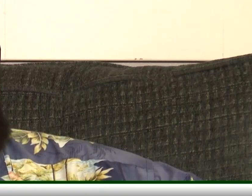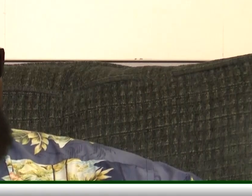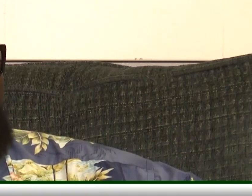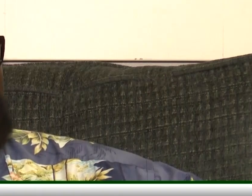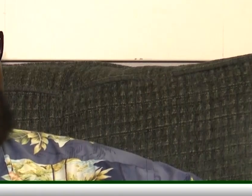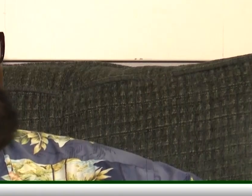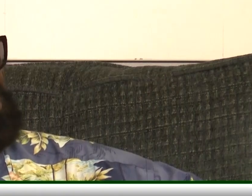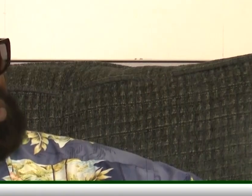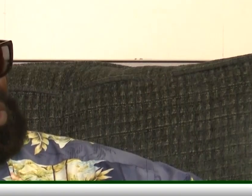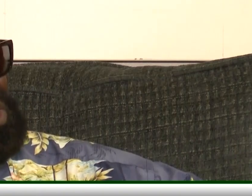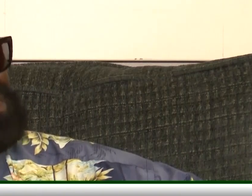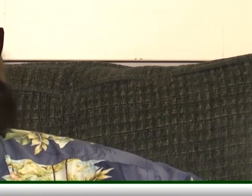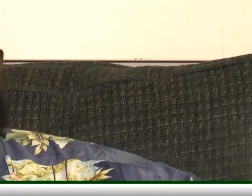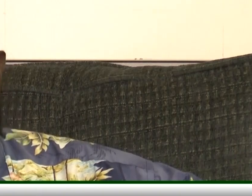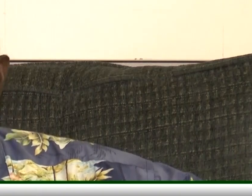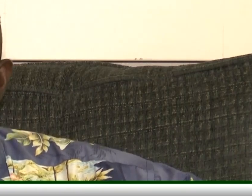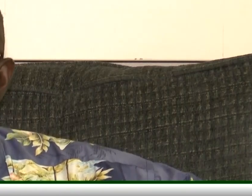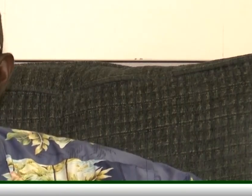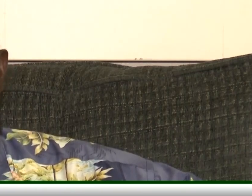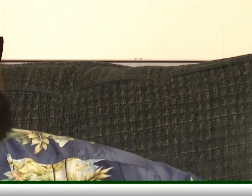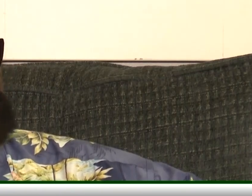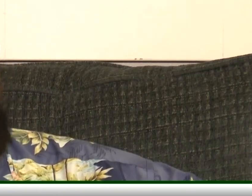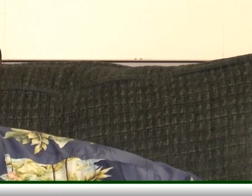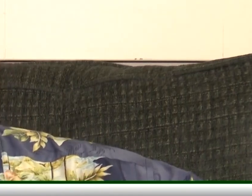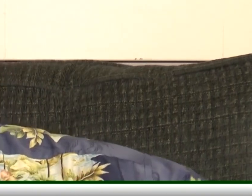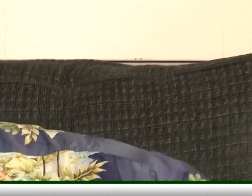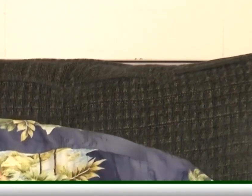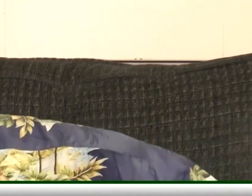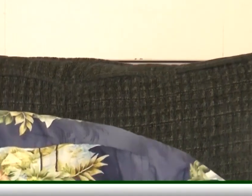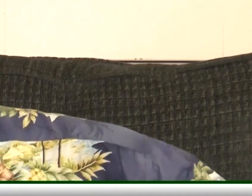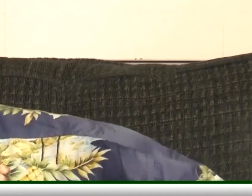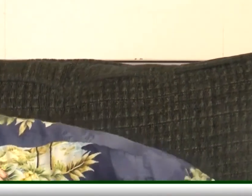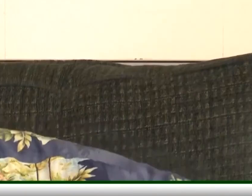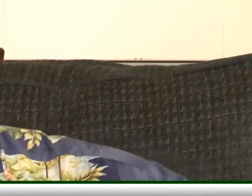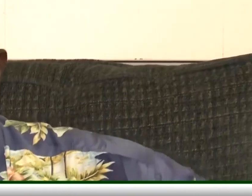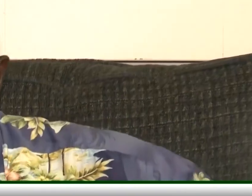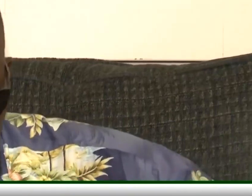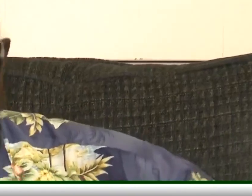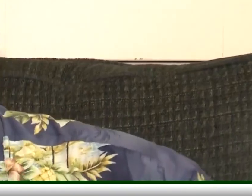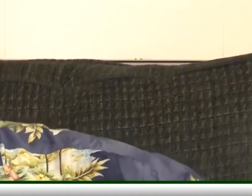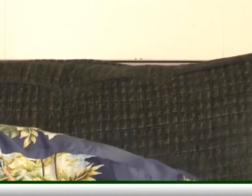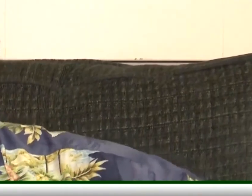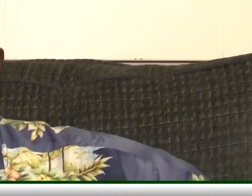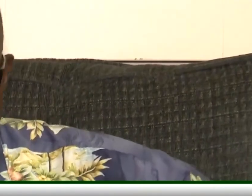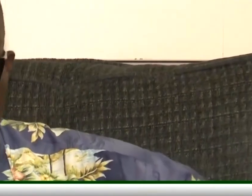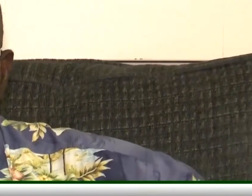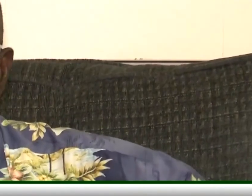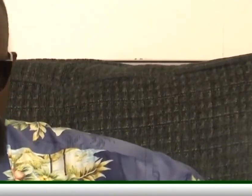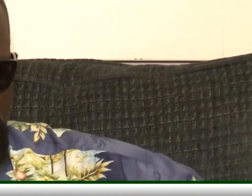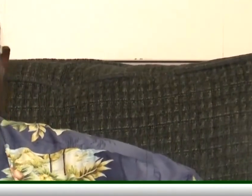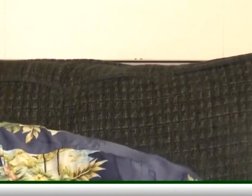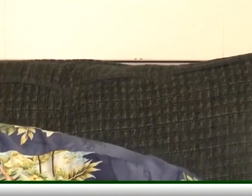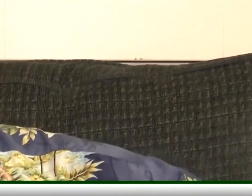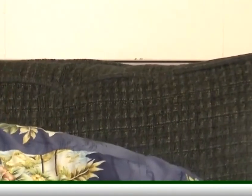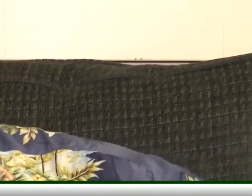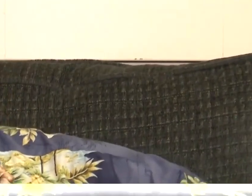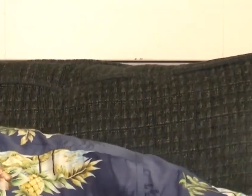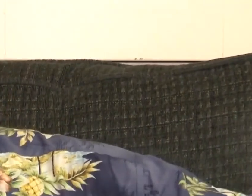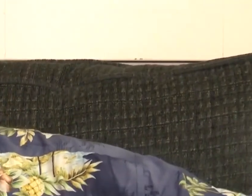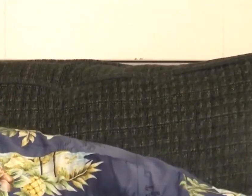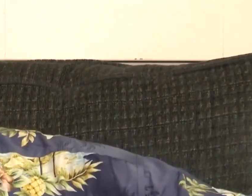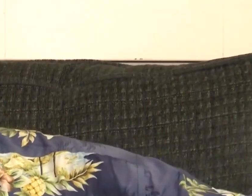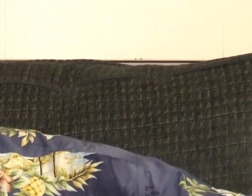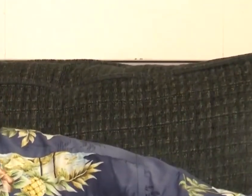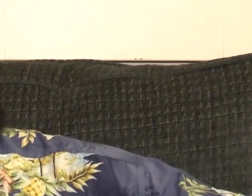that want a bone to eat and suck in my mouth, man. I want the man.